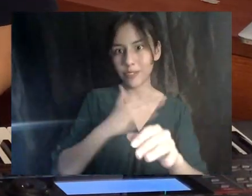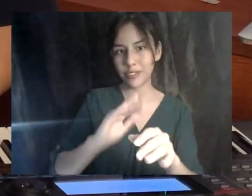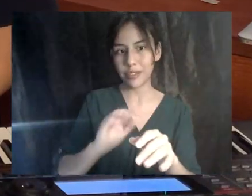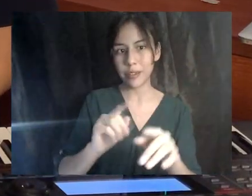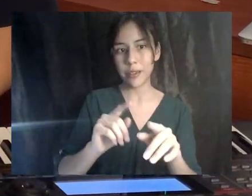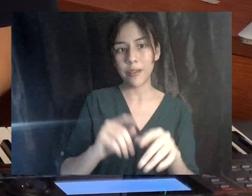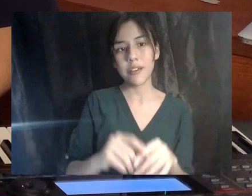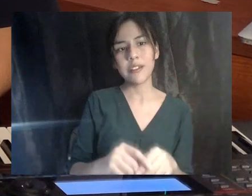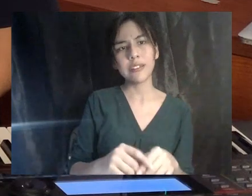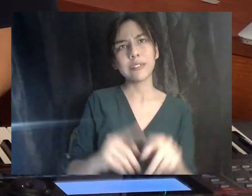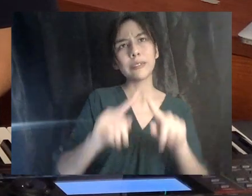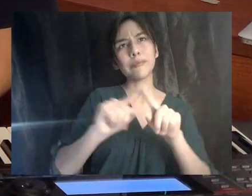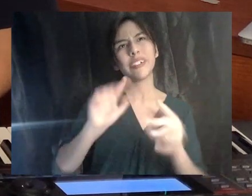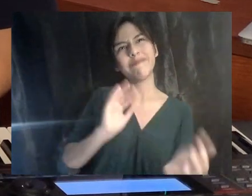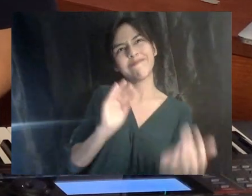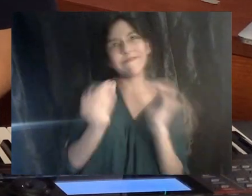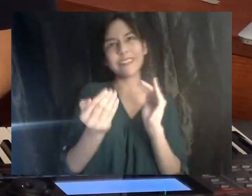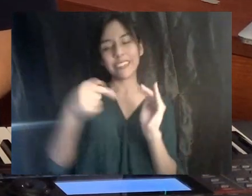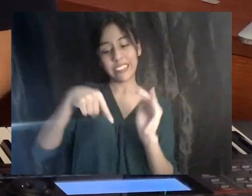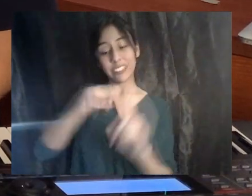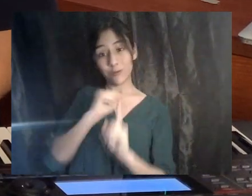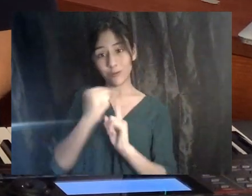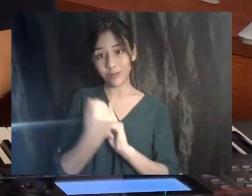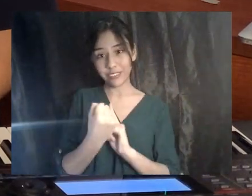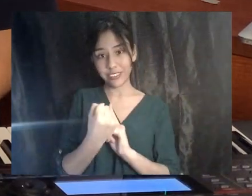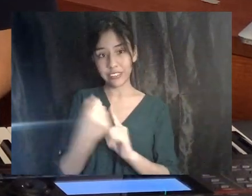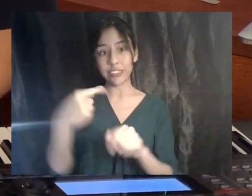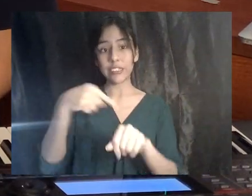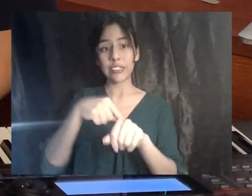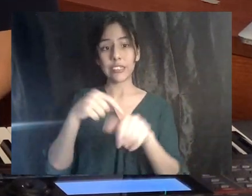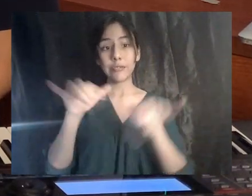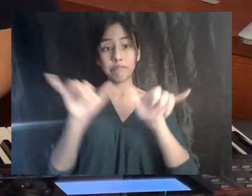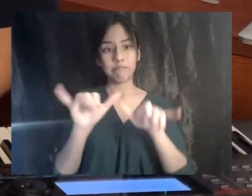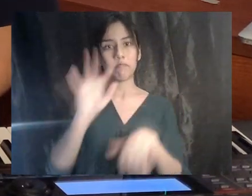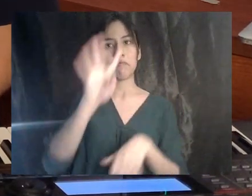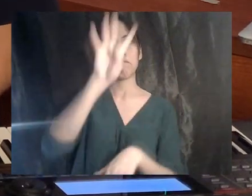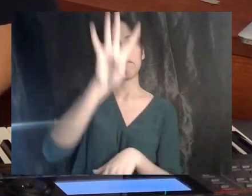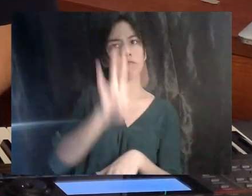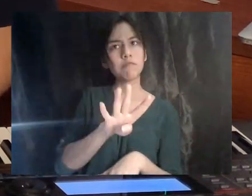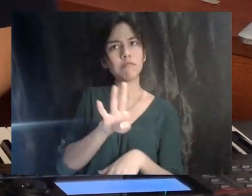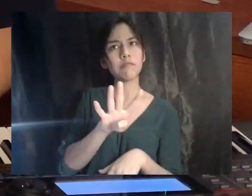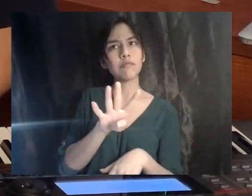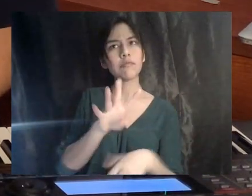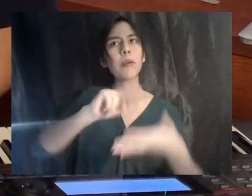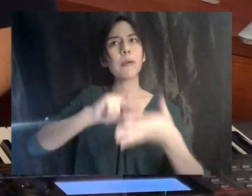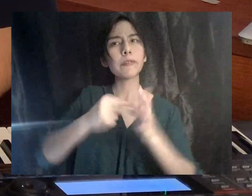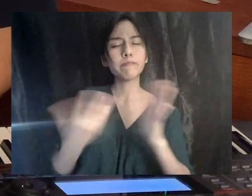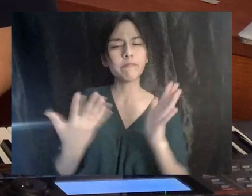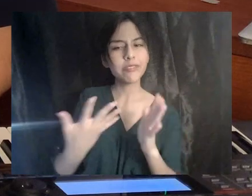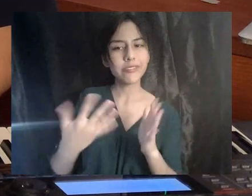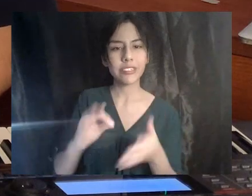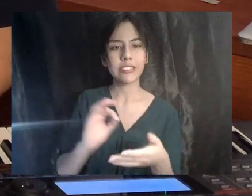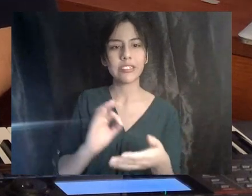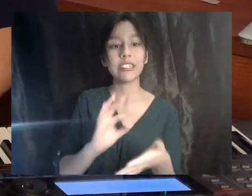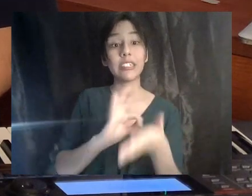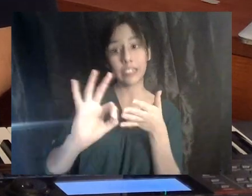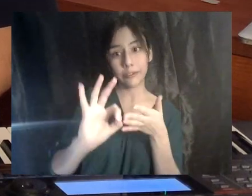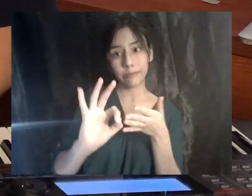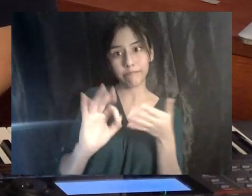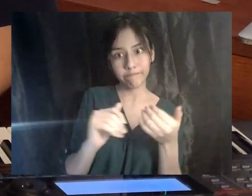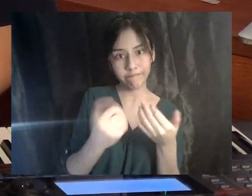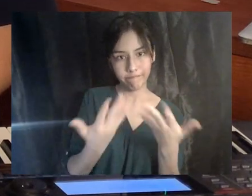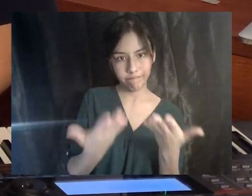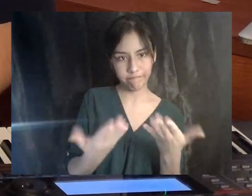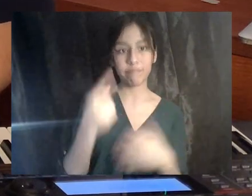music. Well, in this case, in the time signature of 4/4, the way that we count our music is